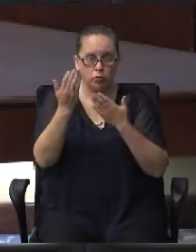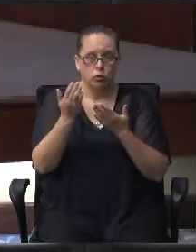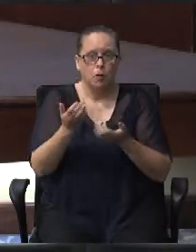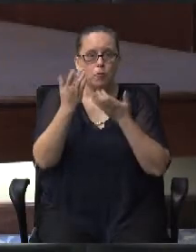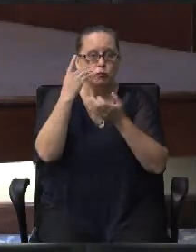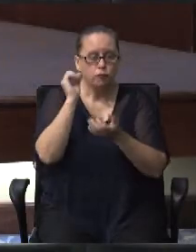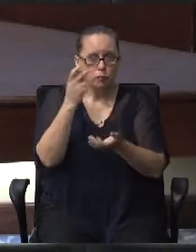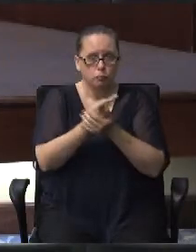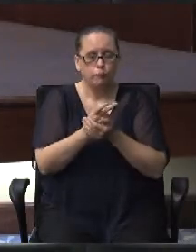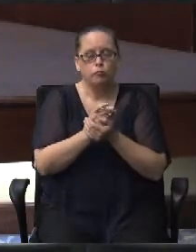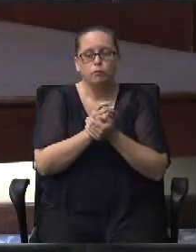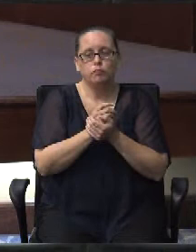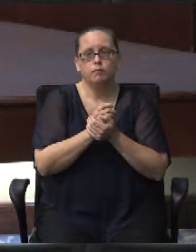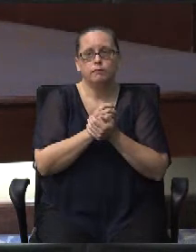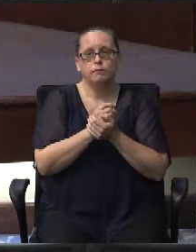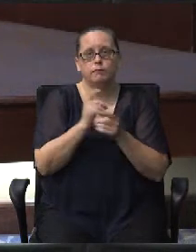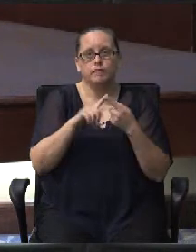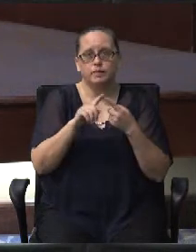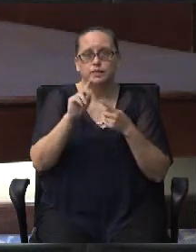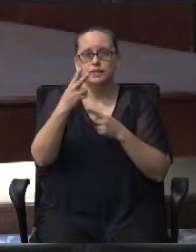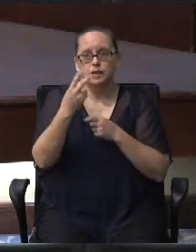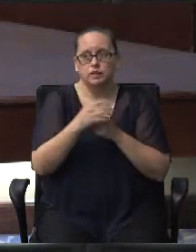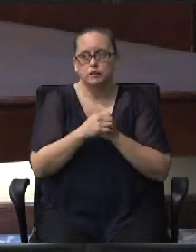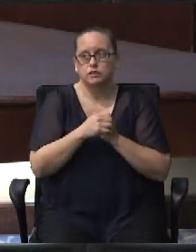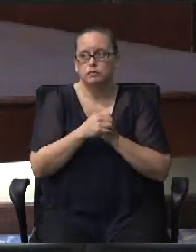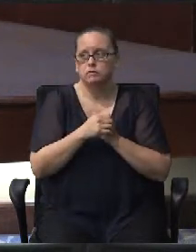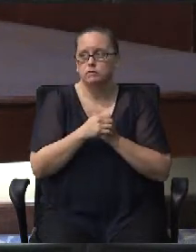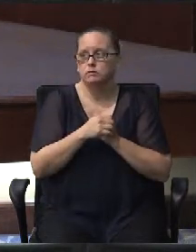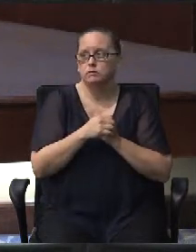for approval. Second.